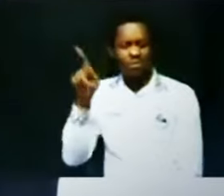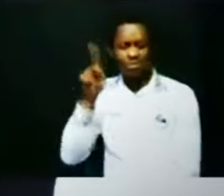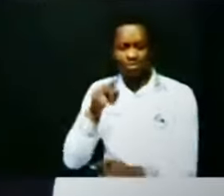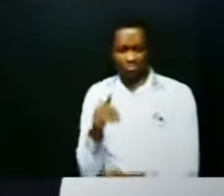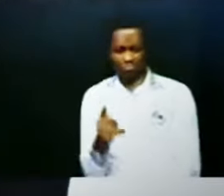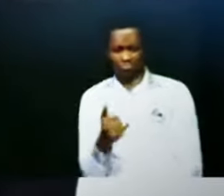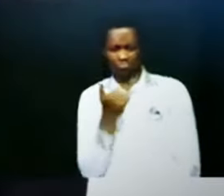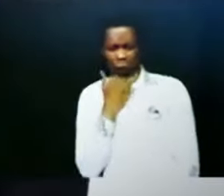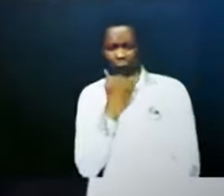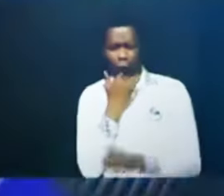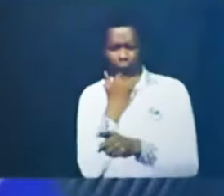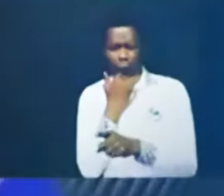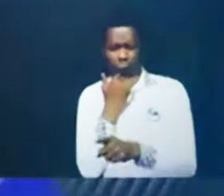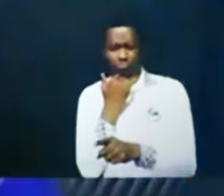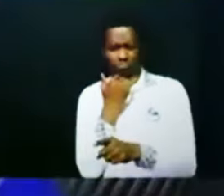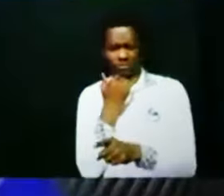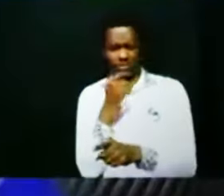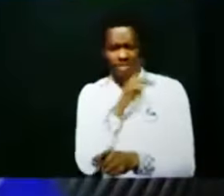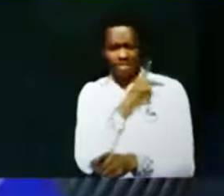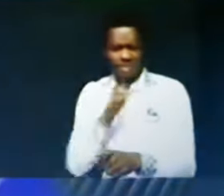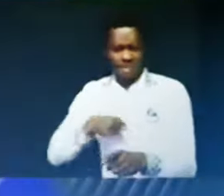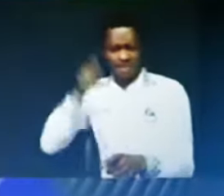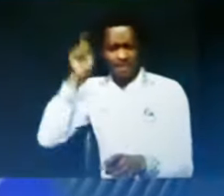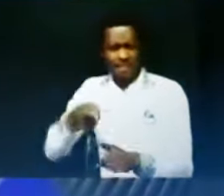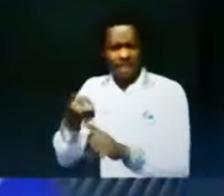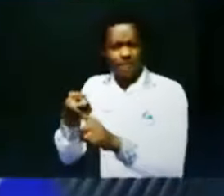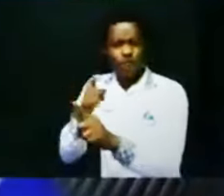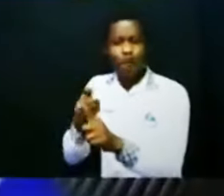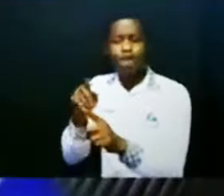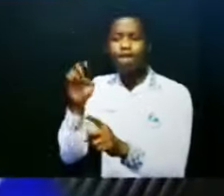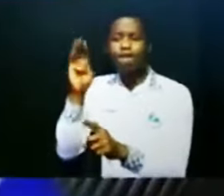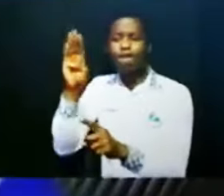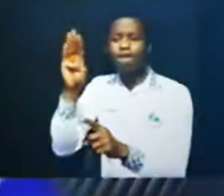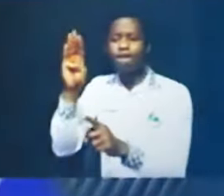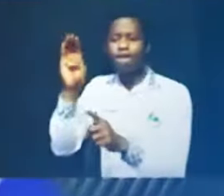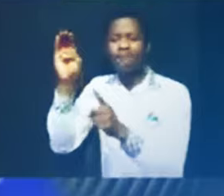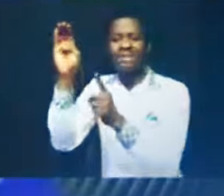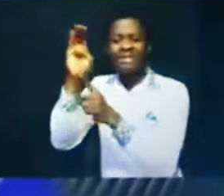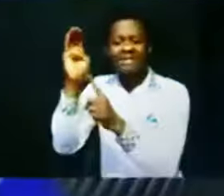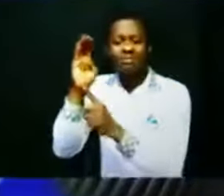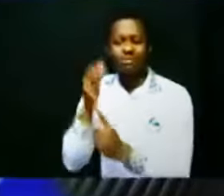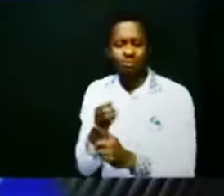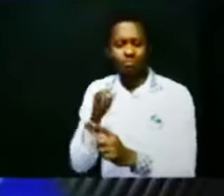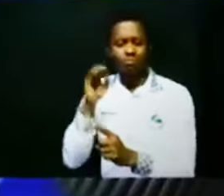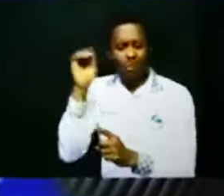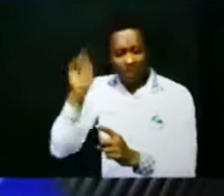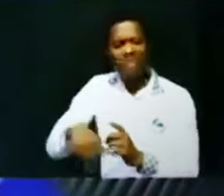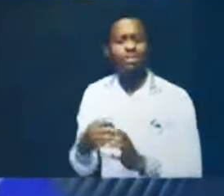said, a yachia?" Because they know from the law that the king will come from Judah. It sounds a